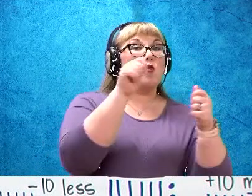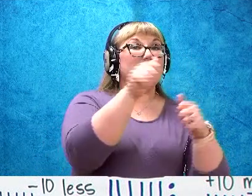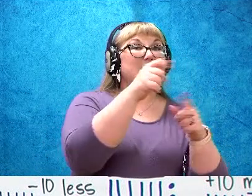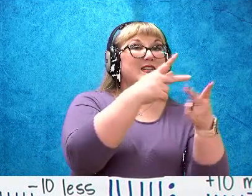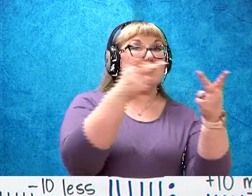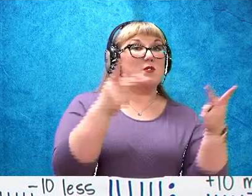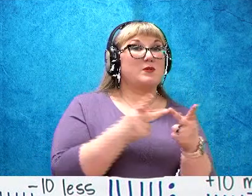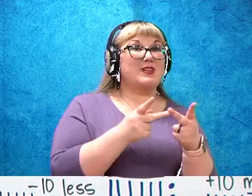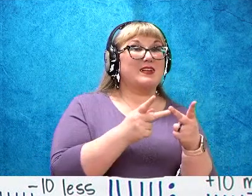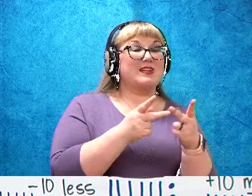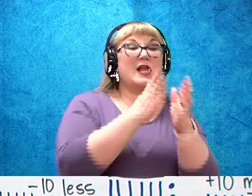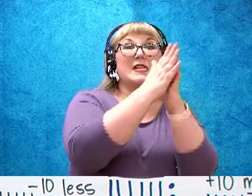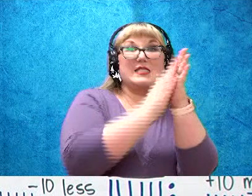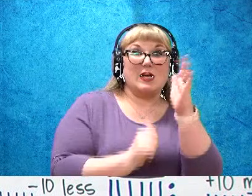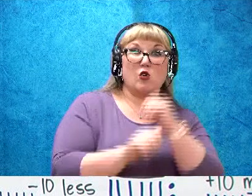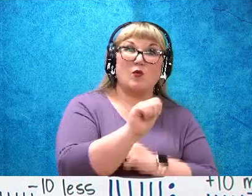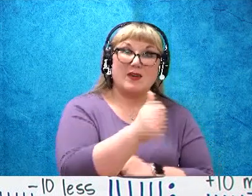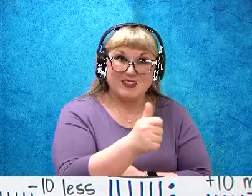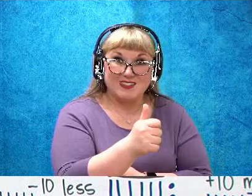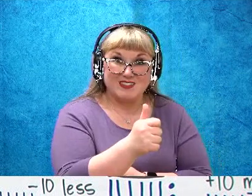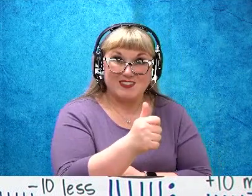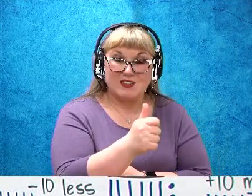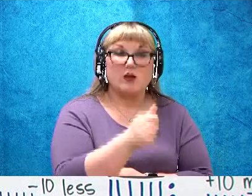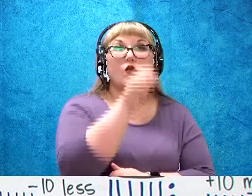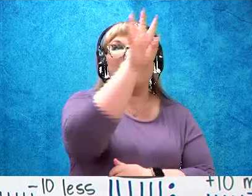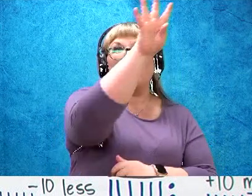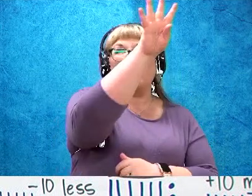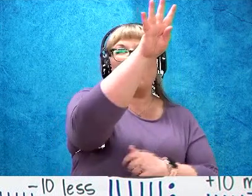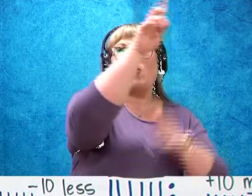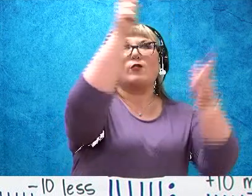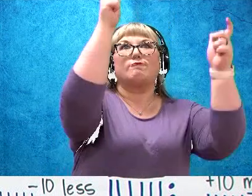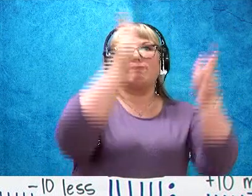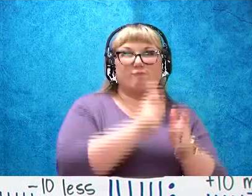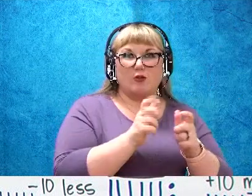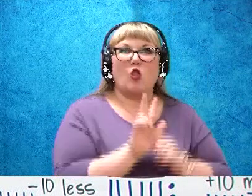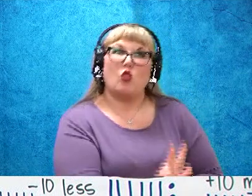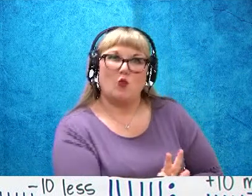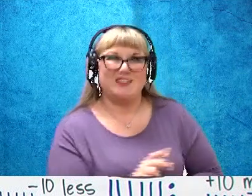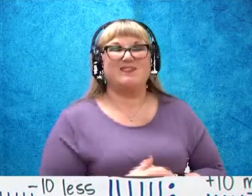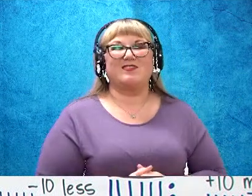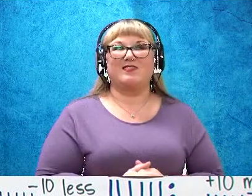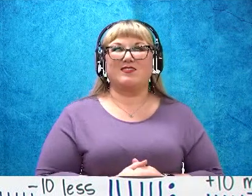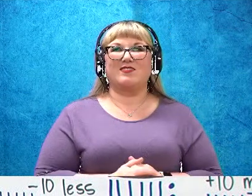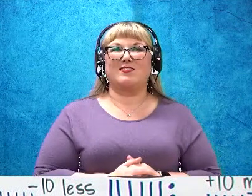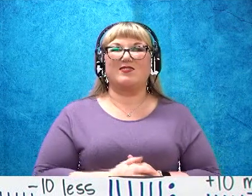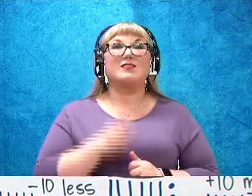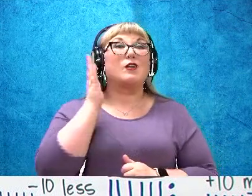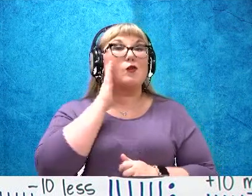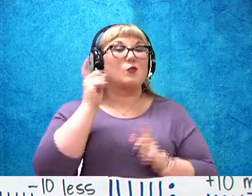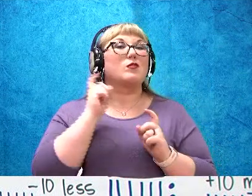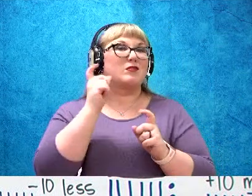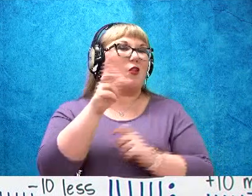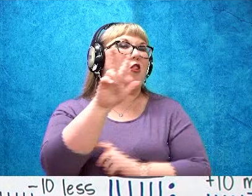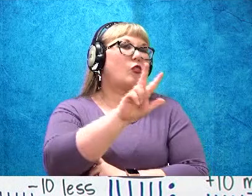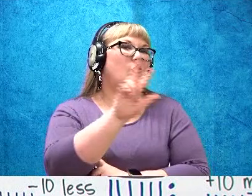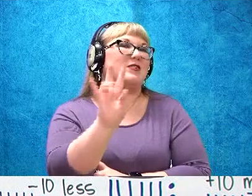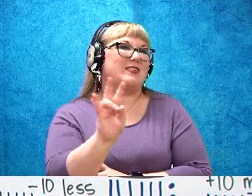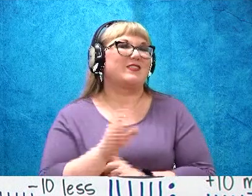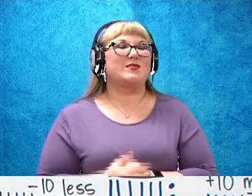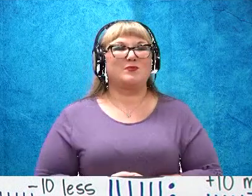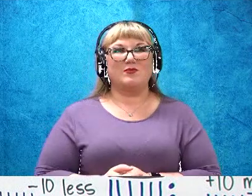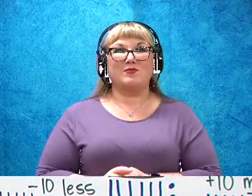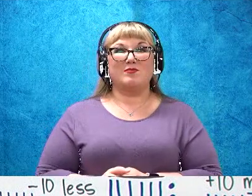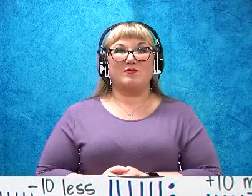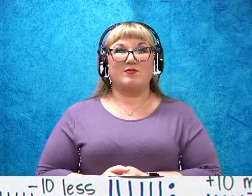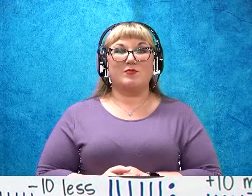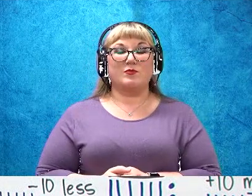you take away a 10, you go from 4 to 3. It will give you 37. Let's